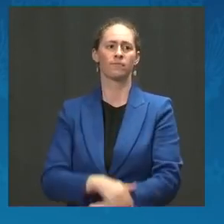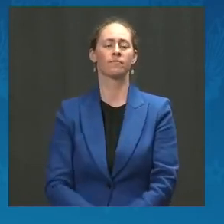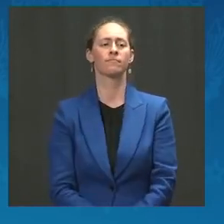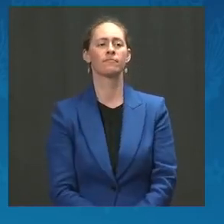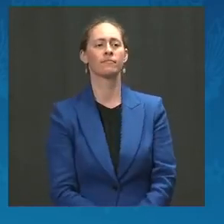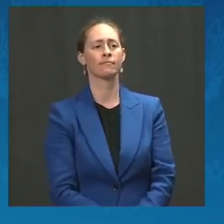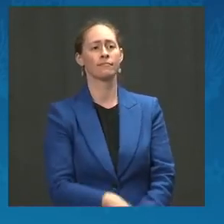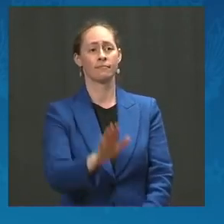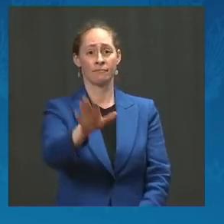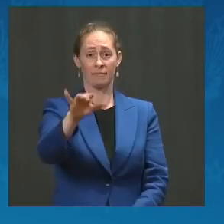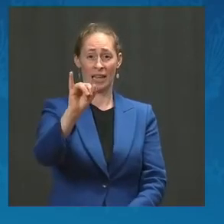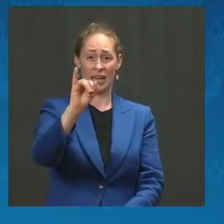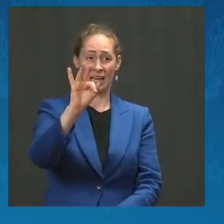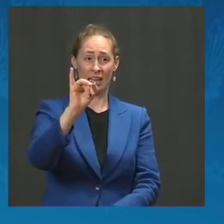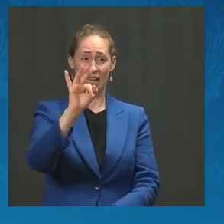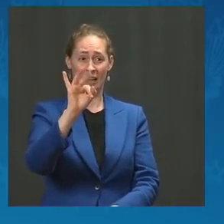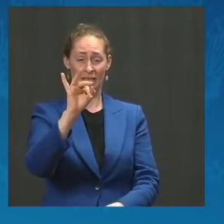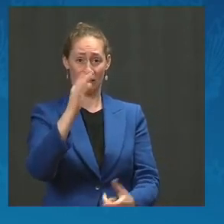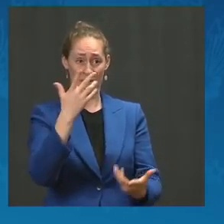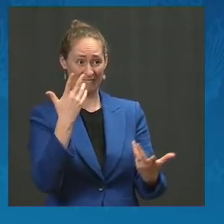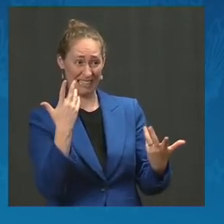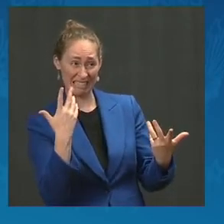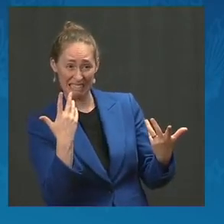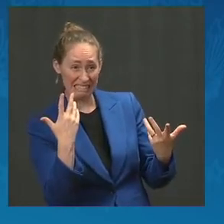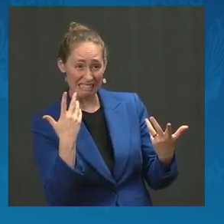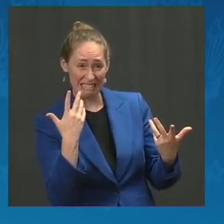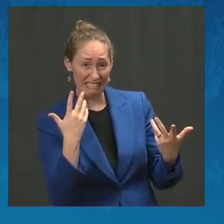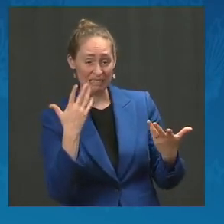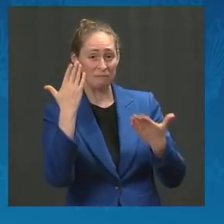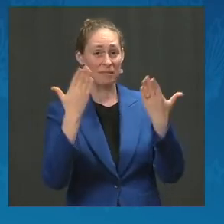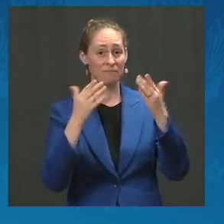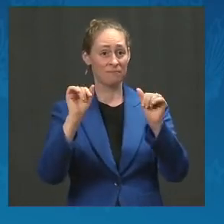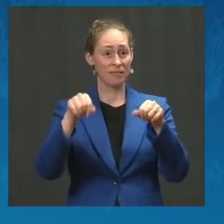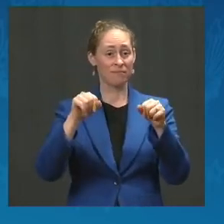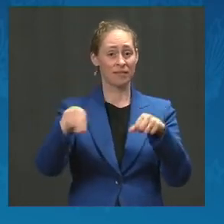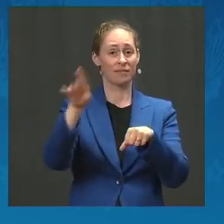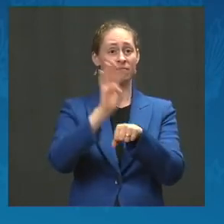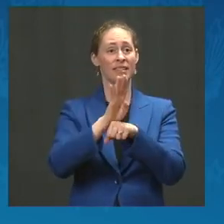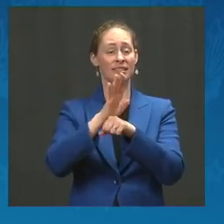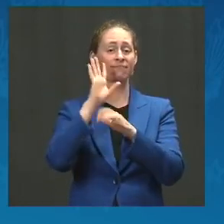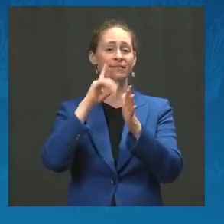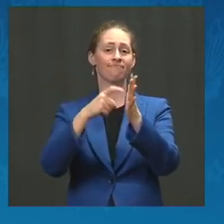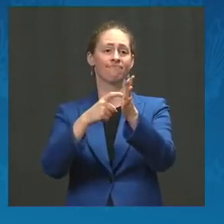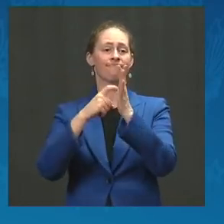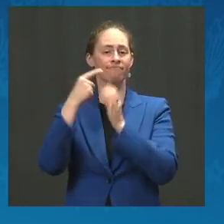lot of enterprises are going to require proof for you to be able to participate.